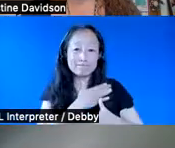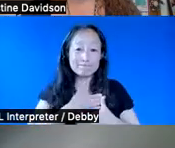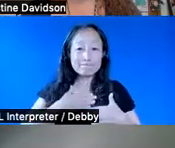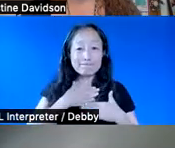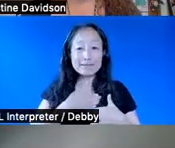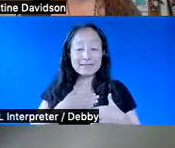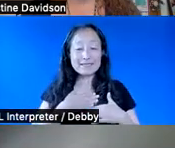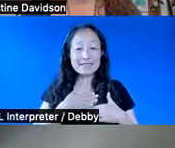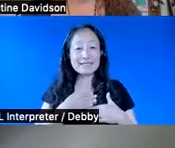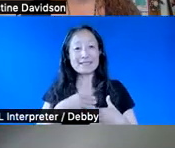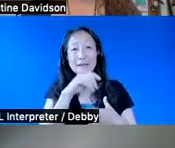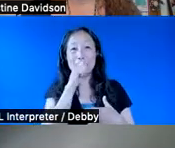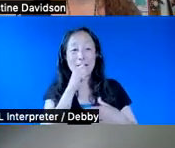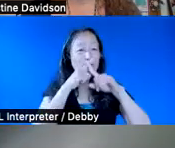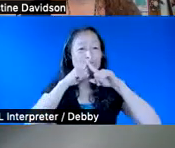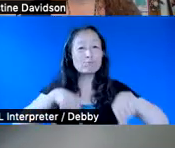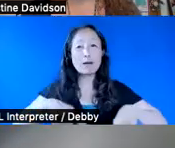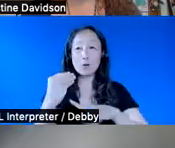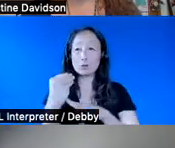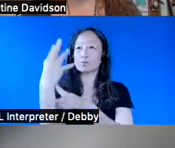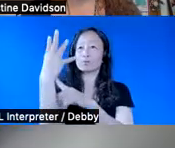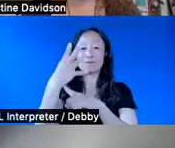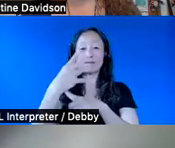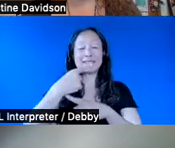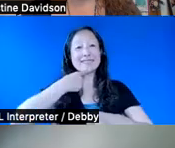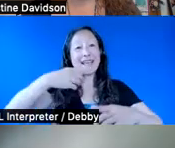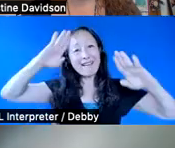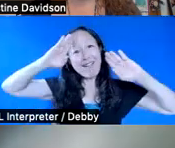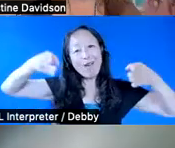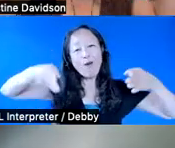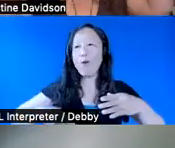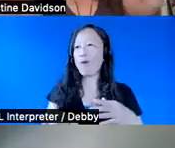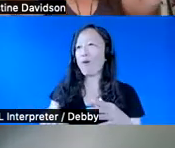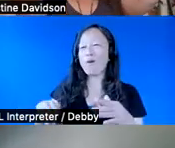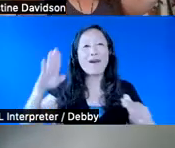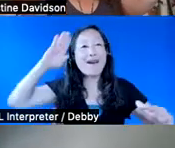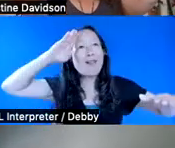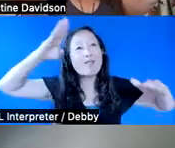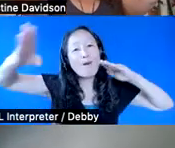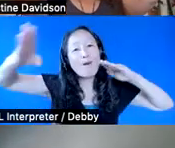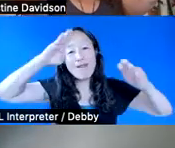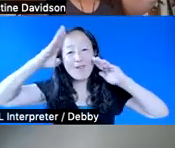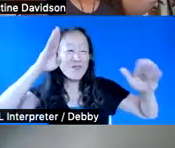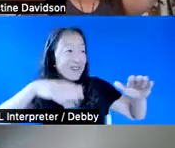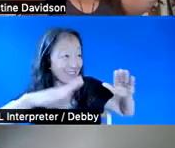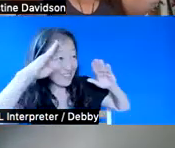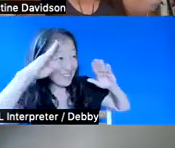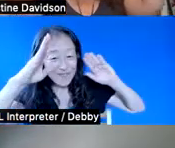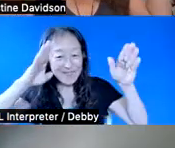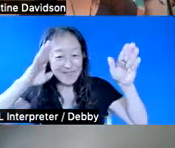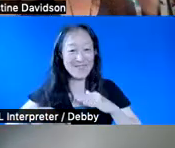your microphone and just say hello. Hello. Hello. Hello.